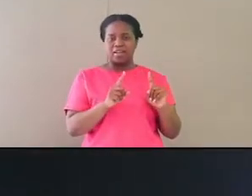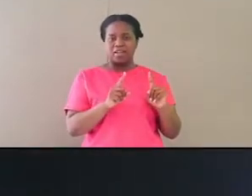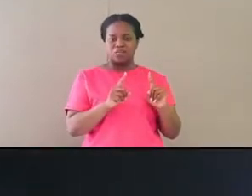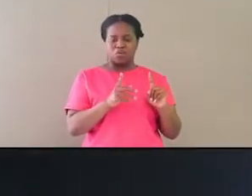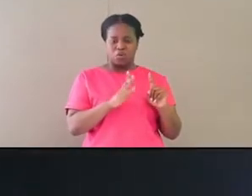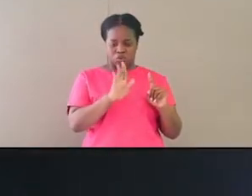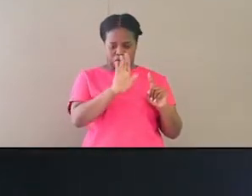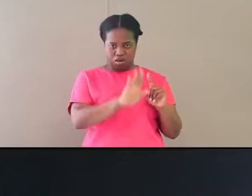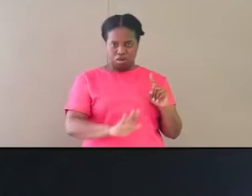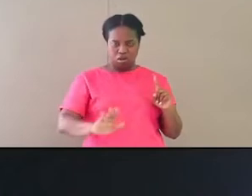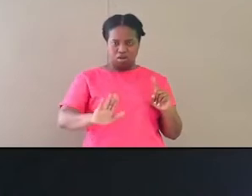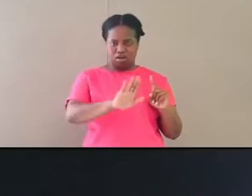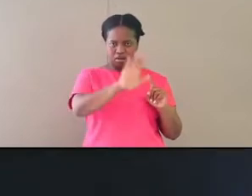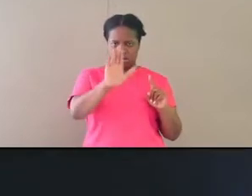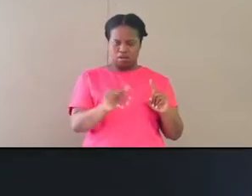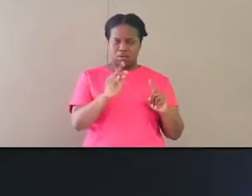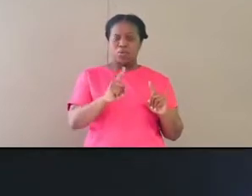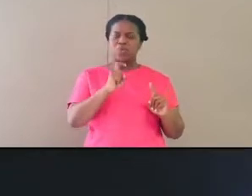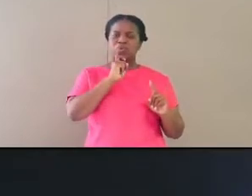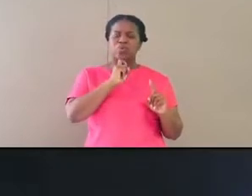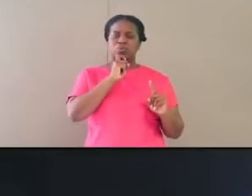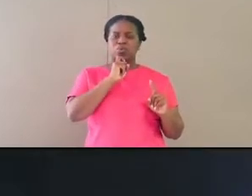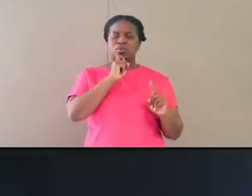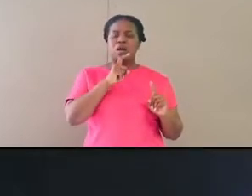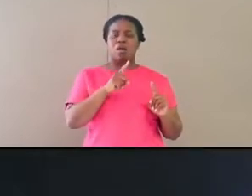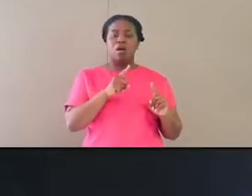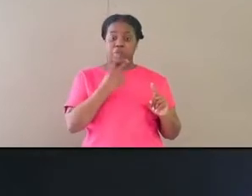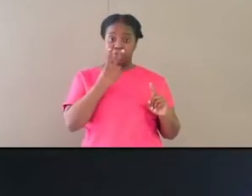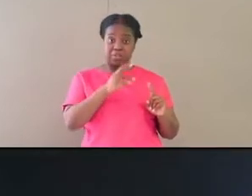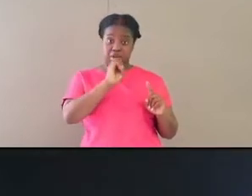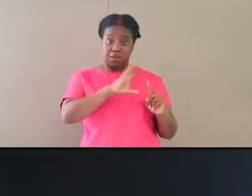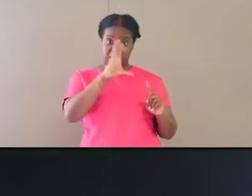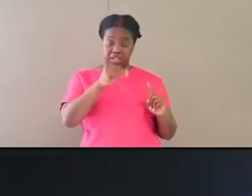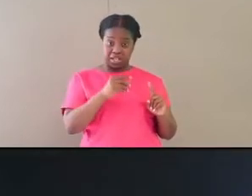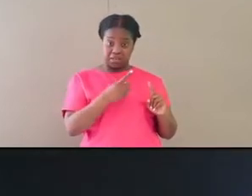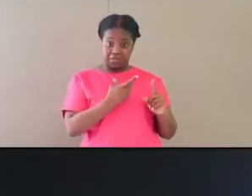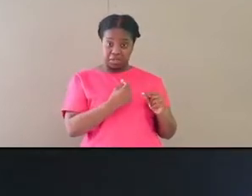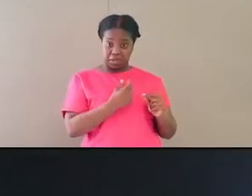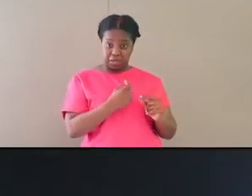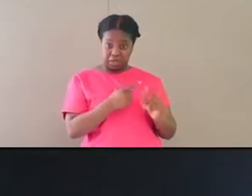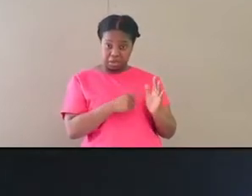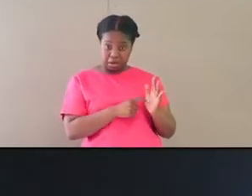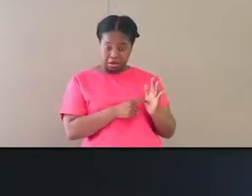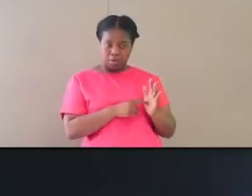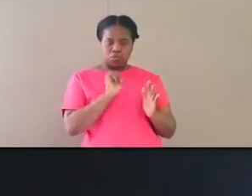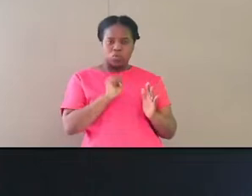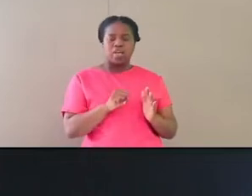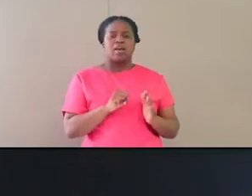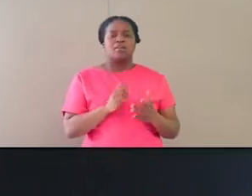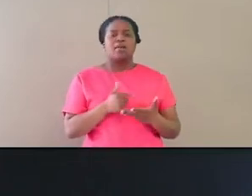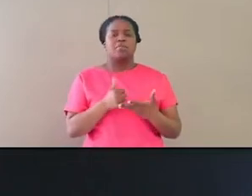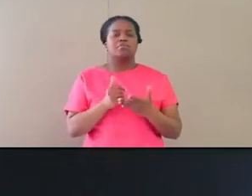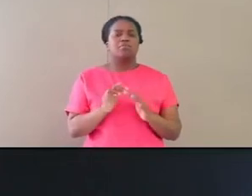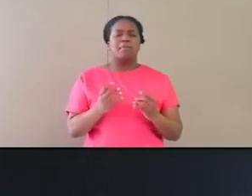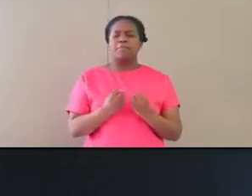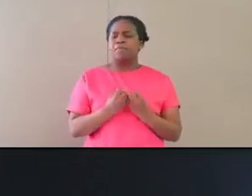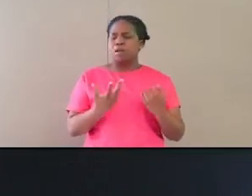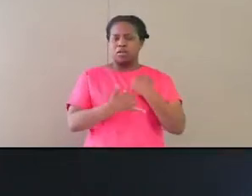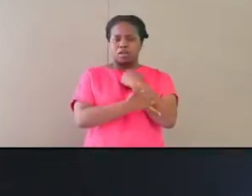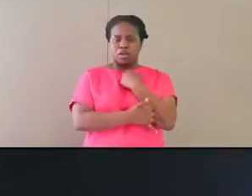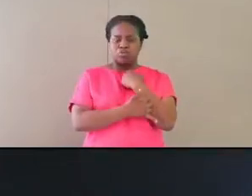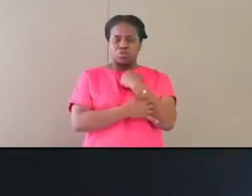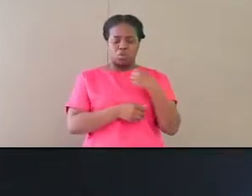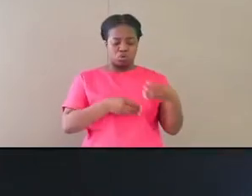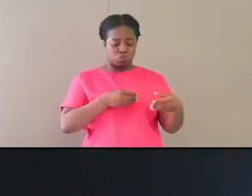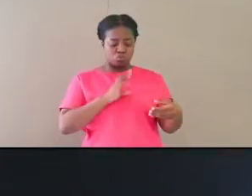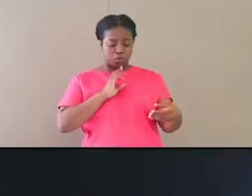region we will use it as a reference point I think many countries and institutions are going